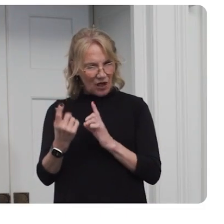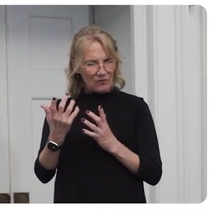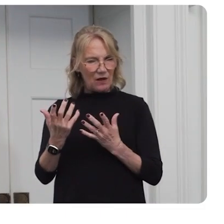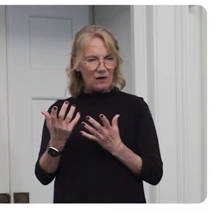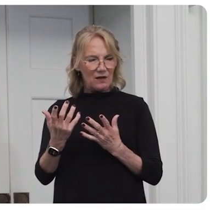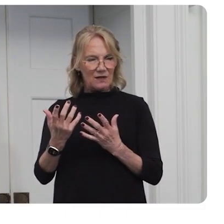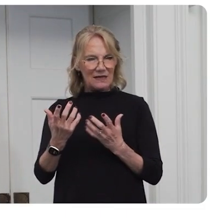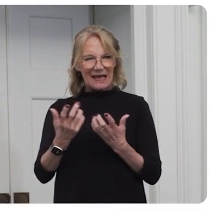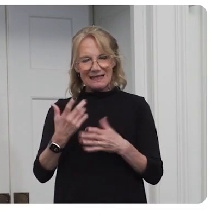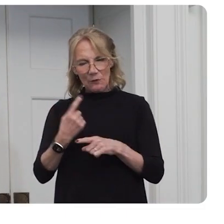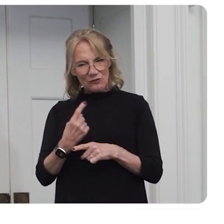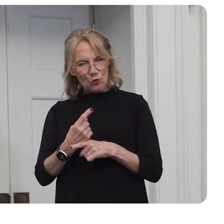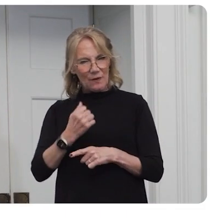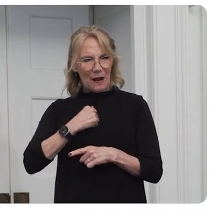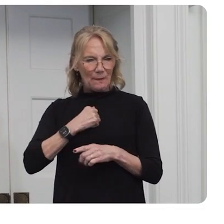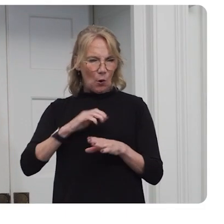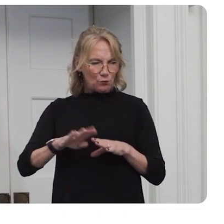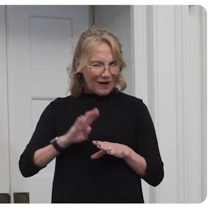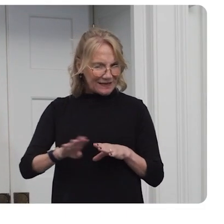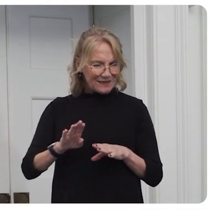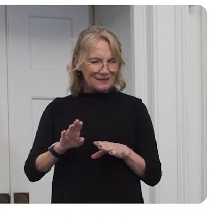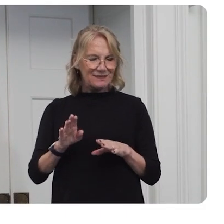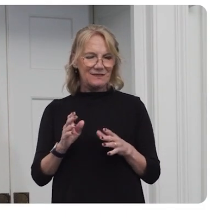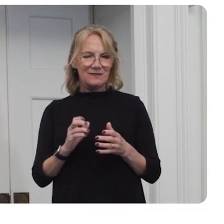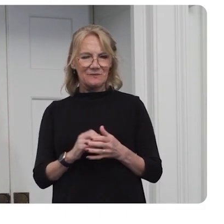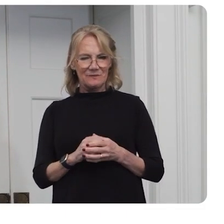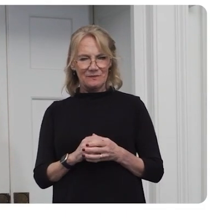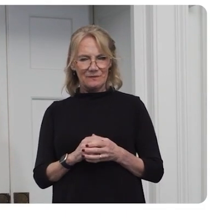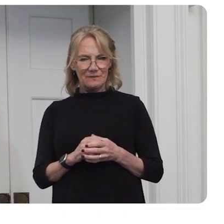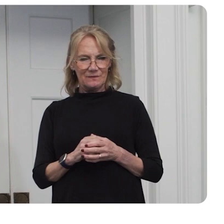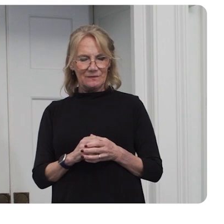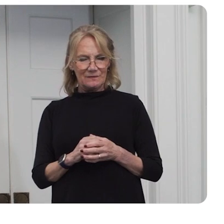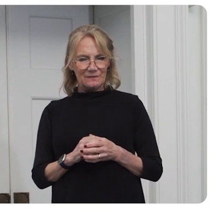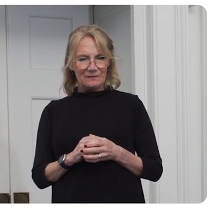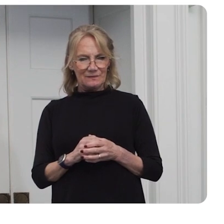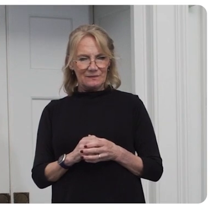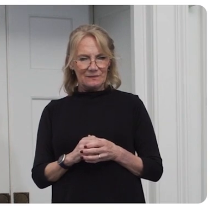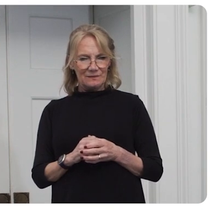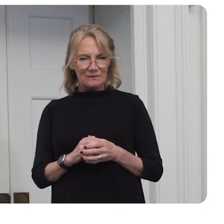I sort of talk about my own practice as well, quite sort of